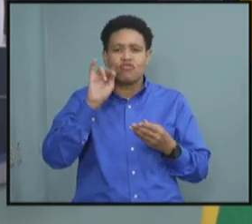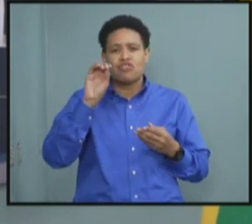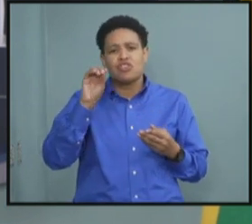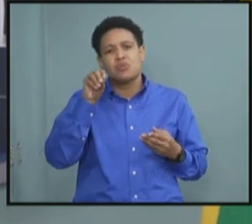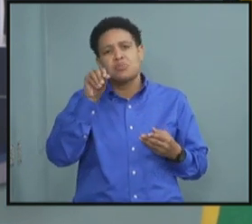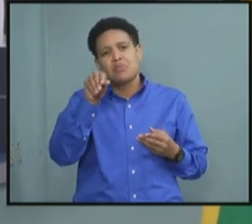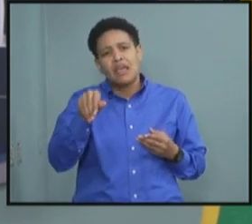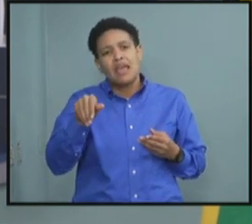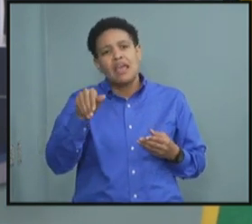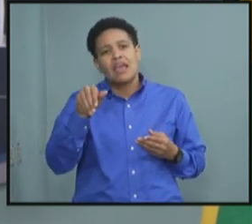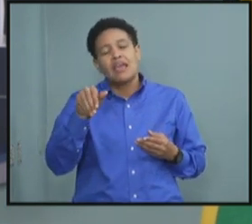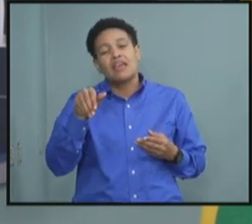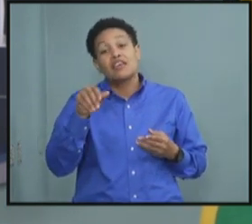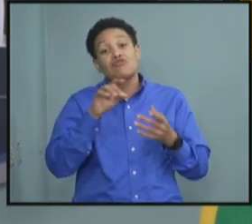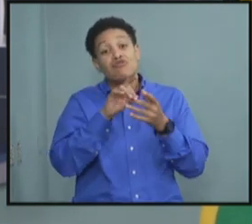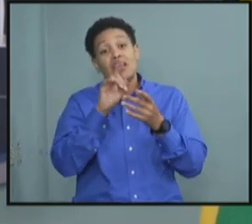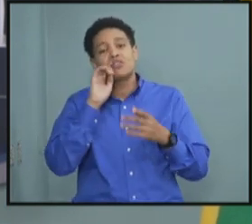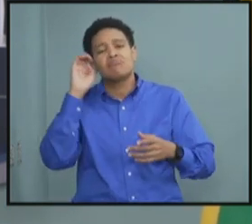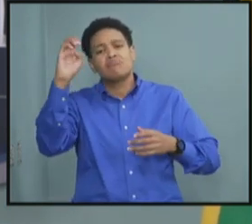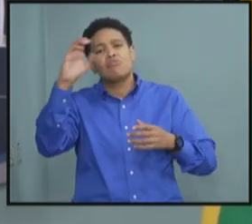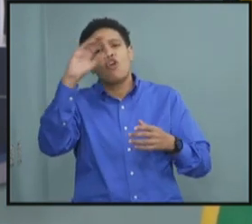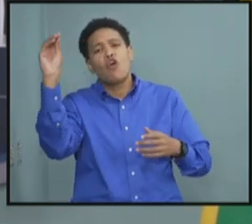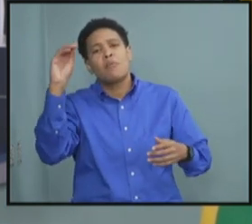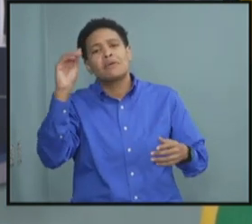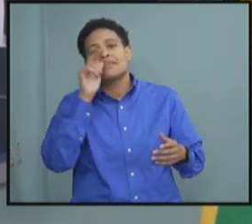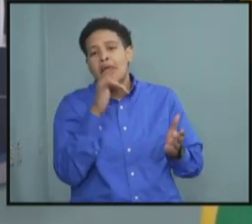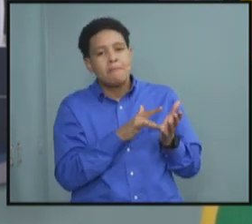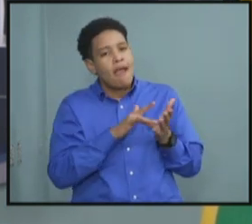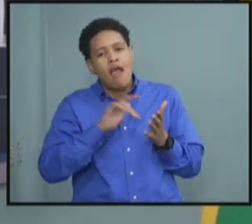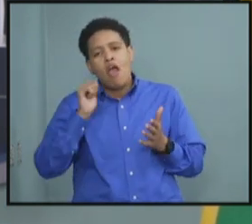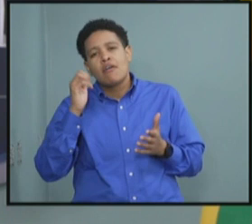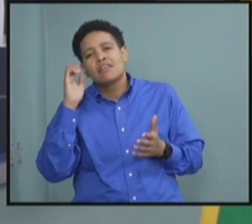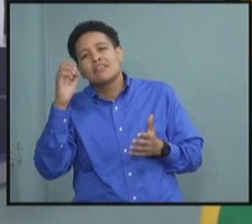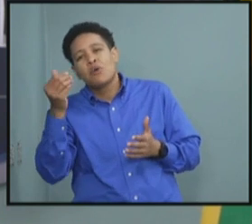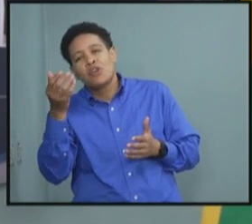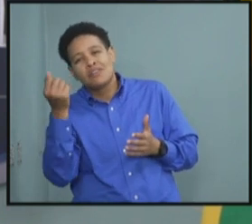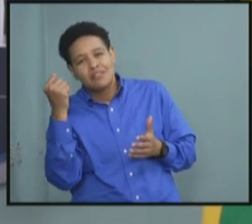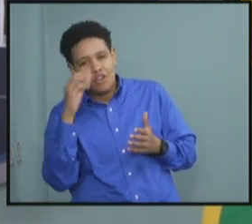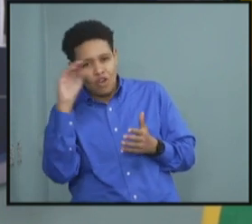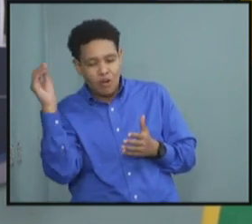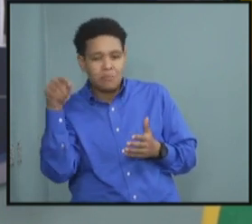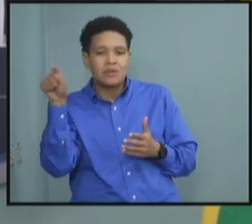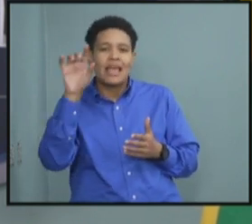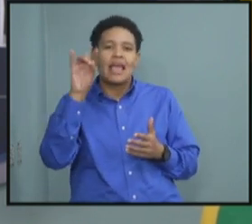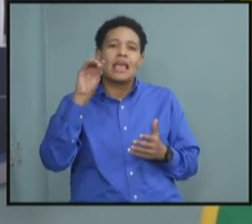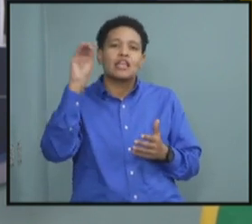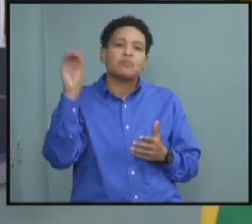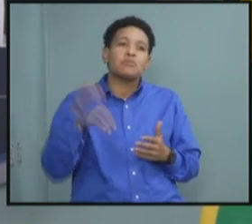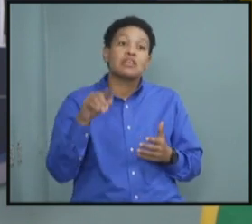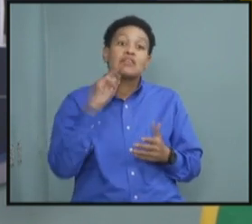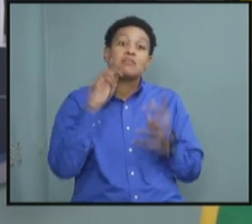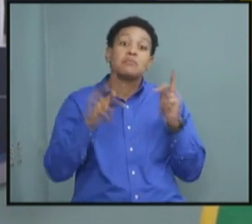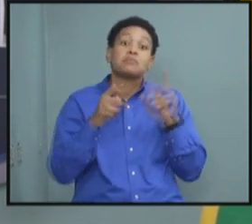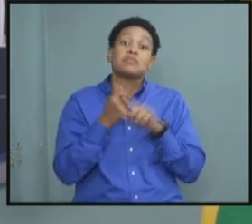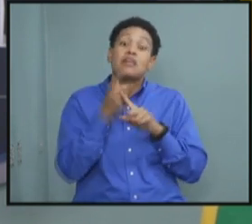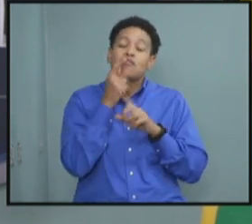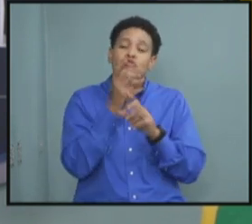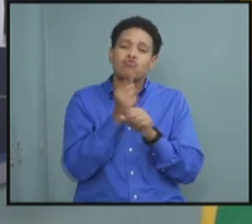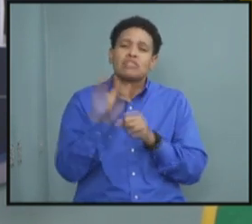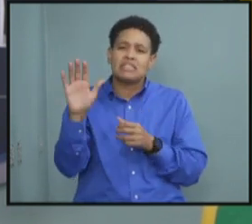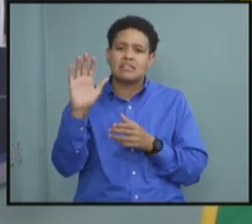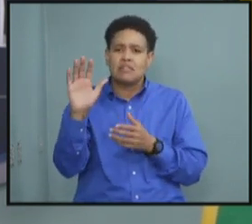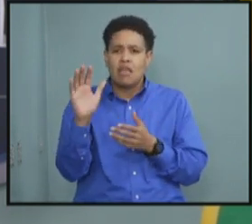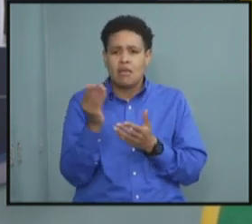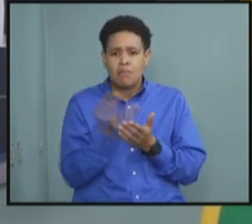far as the remittance companies are concerned, of about 80% so far. That is, of the persons who opted to receive their